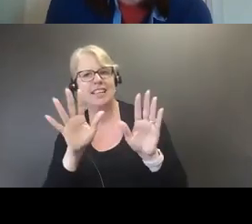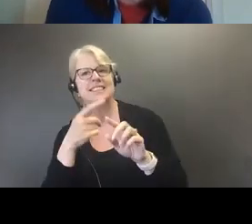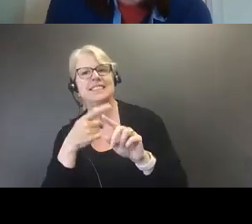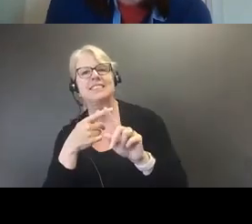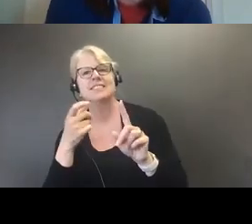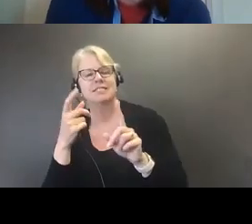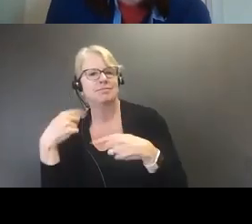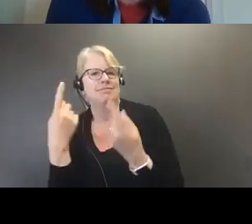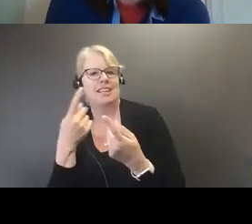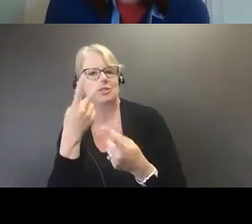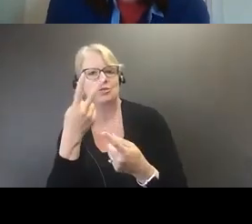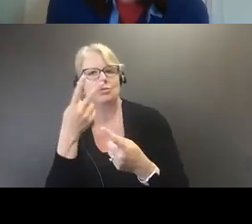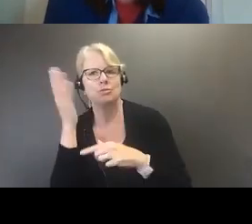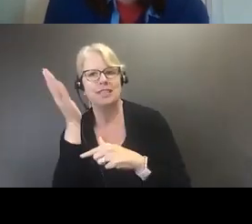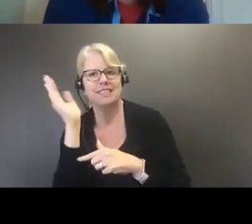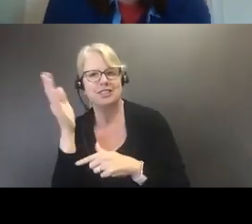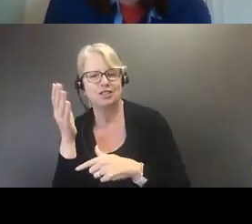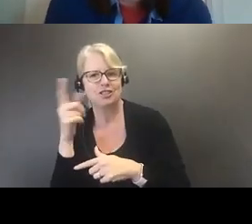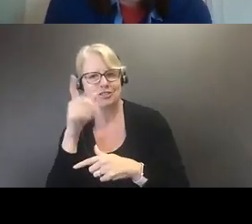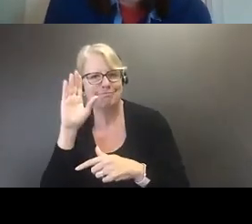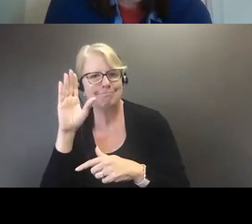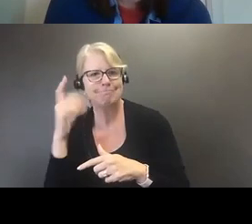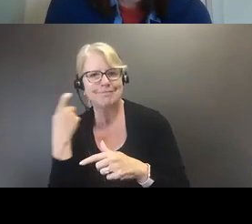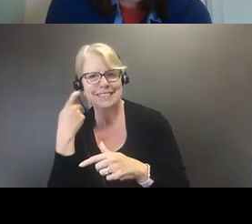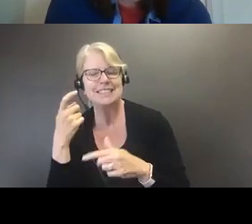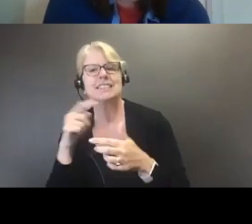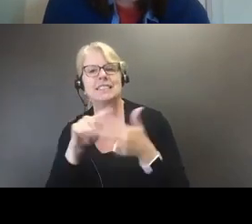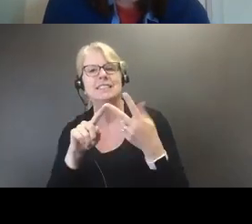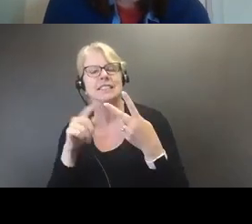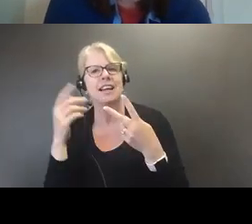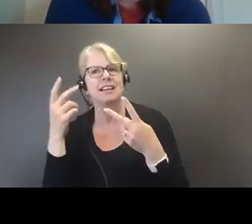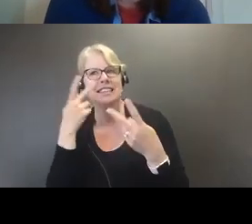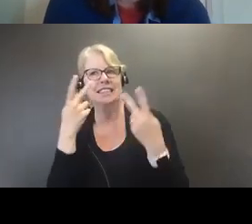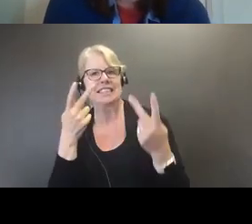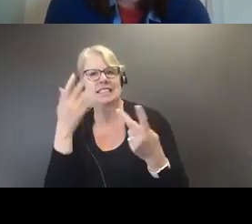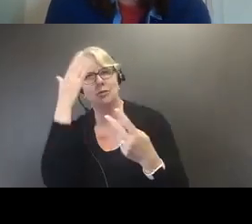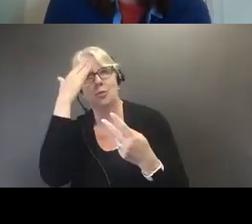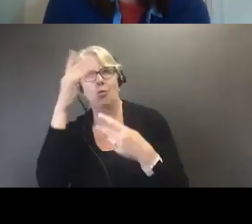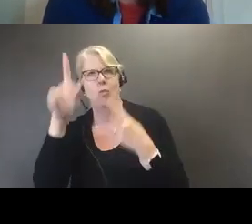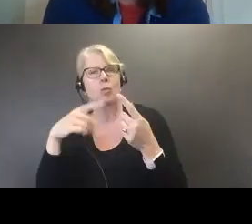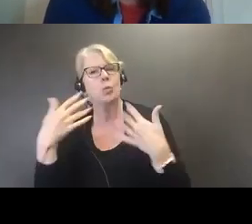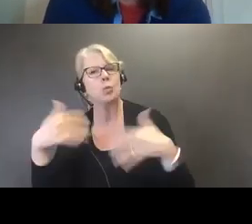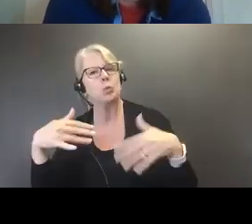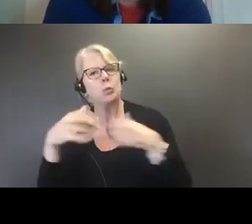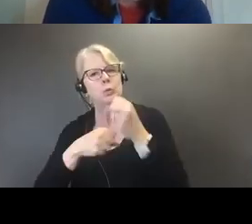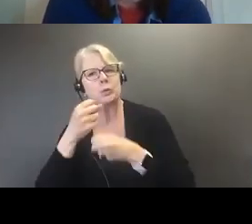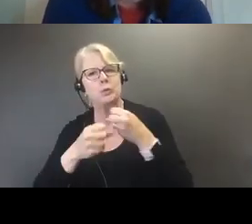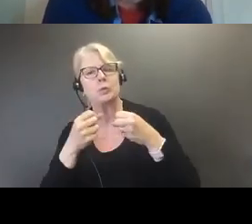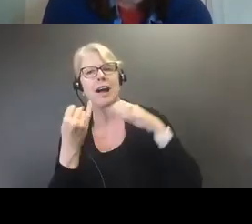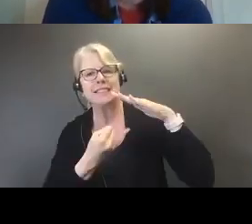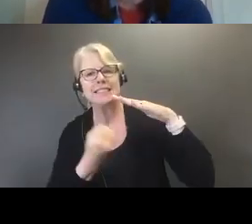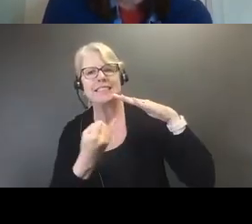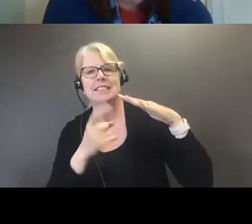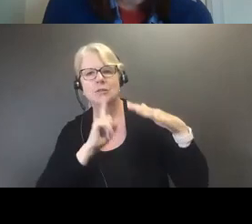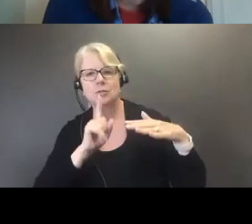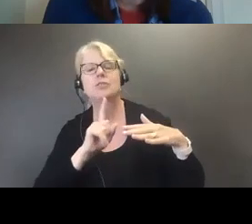two presentations that you've heard, and from what we know about isolation and loneliness, but just here I indicated it's to